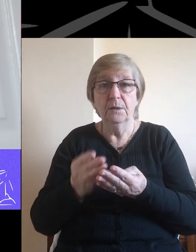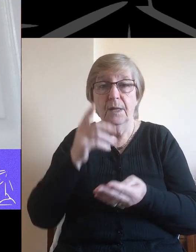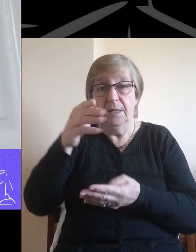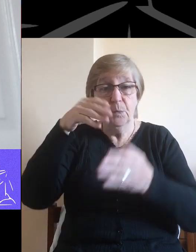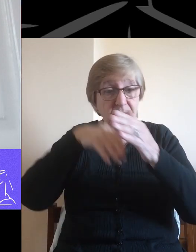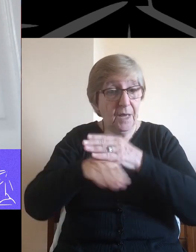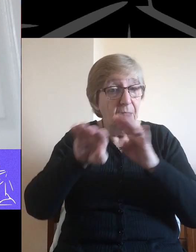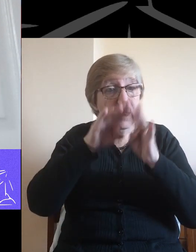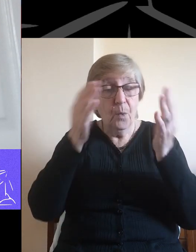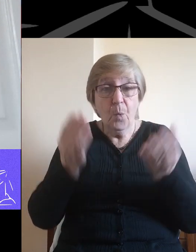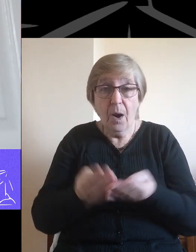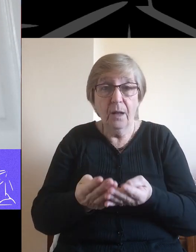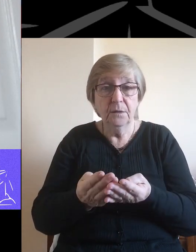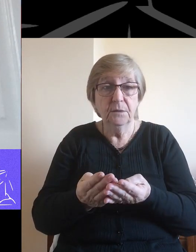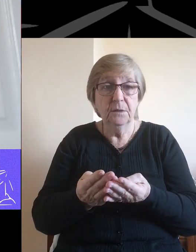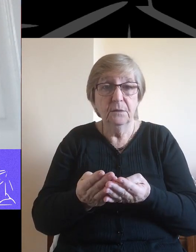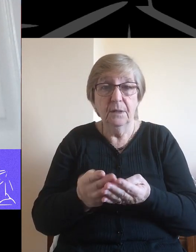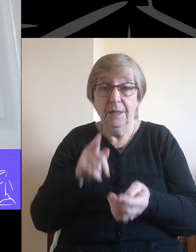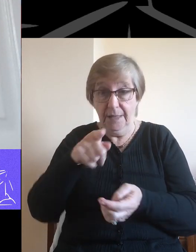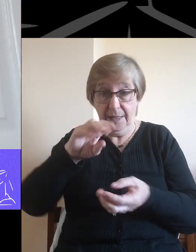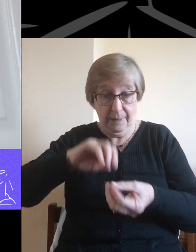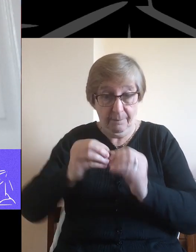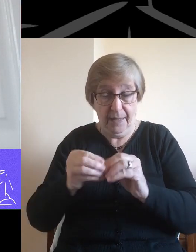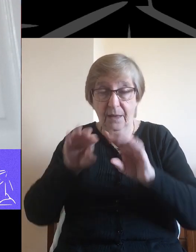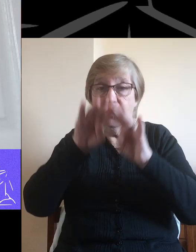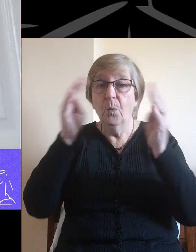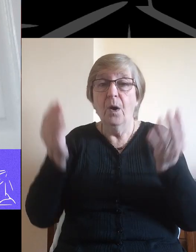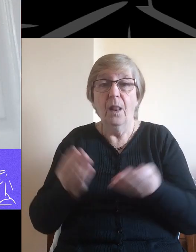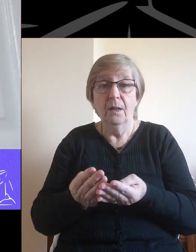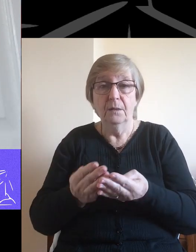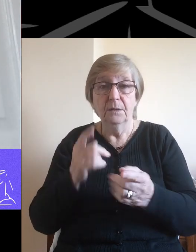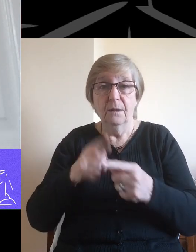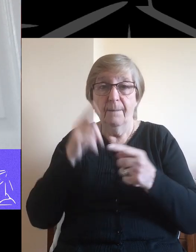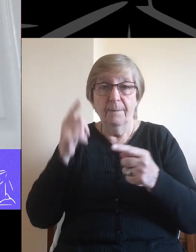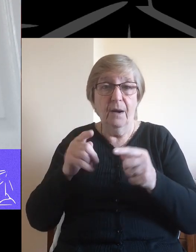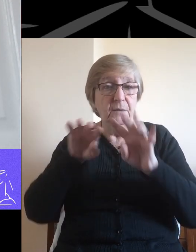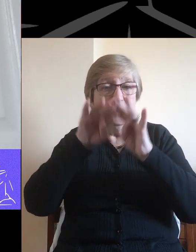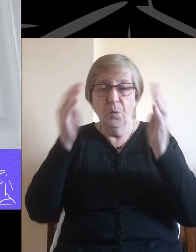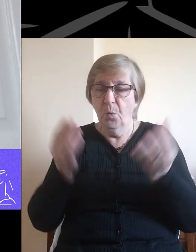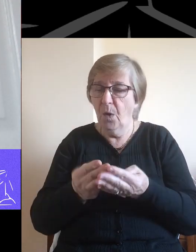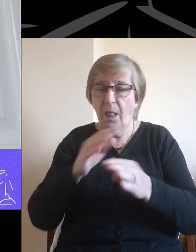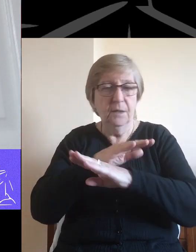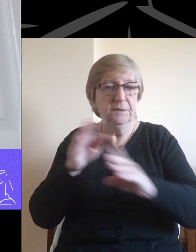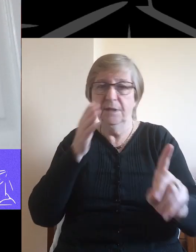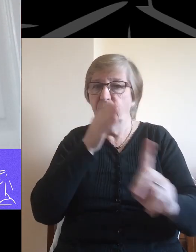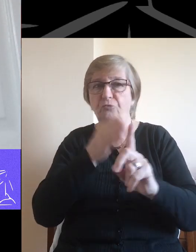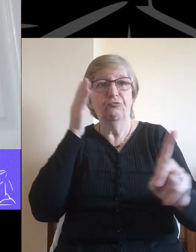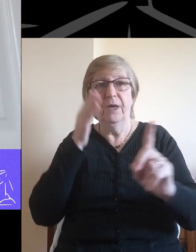world. He was in the world, and though the world was made through him,